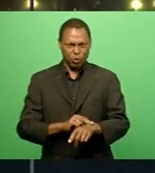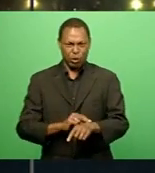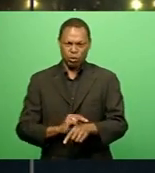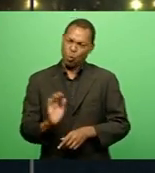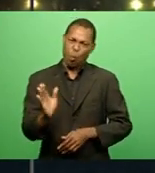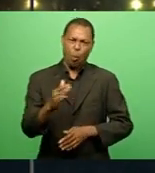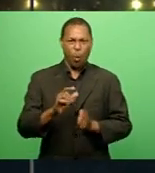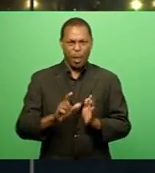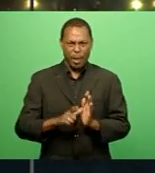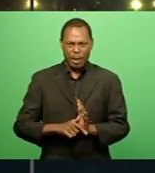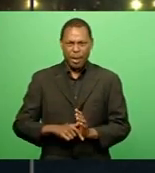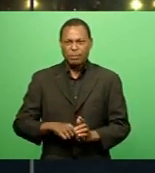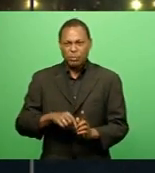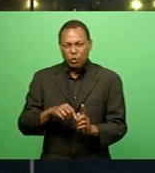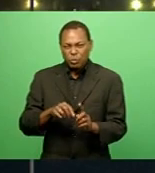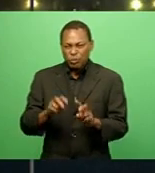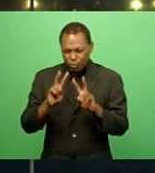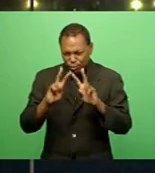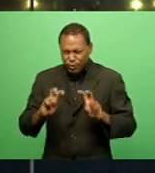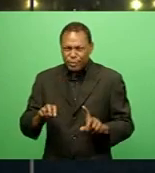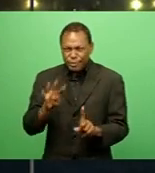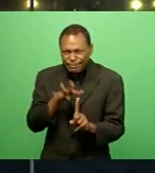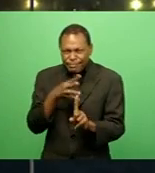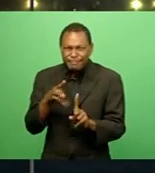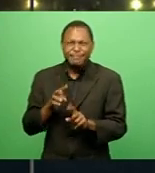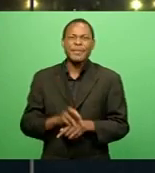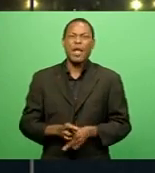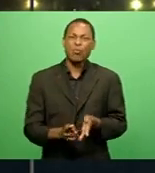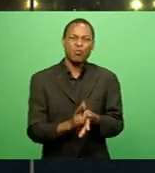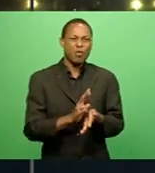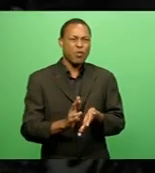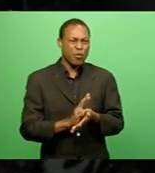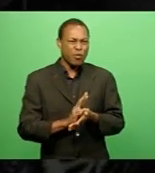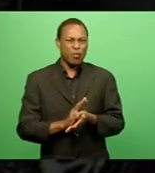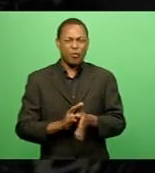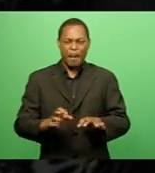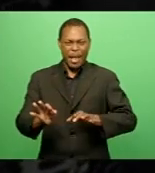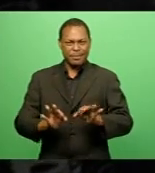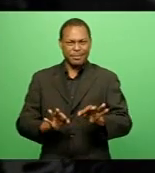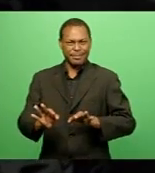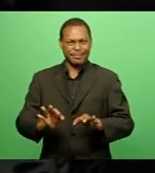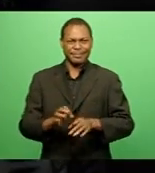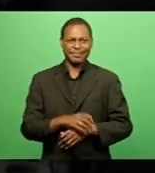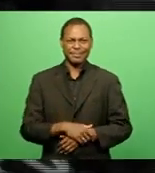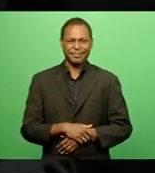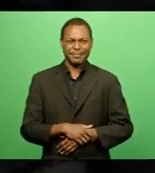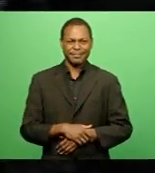screening process to dialysis care to the review of treatment plans.